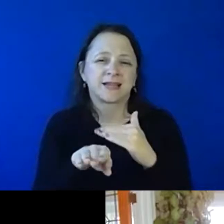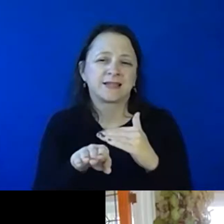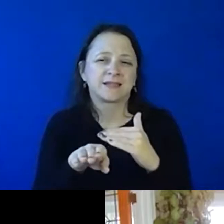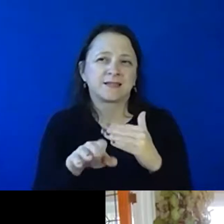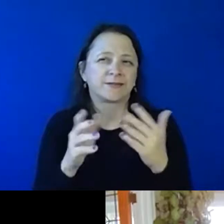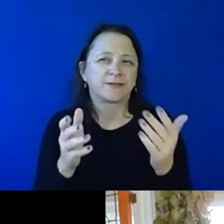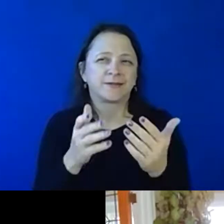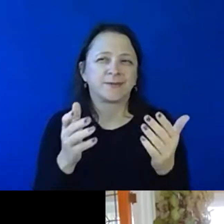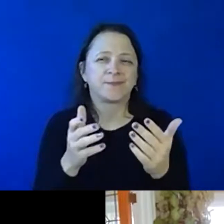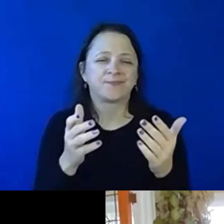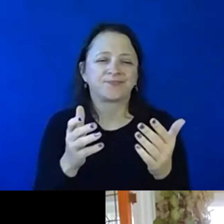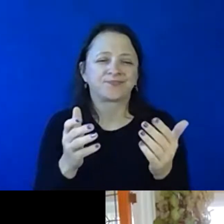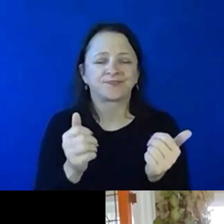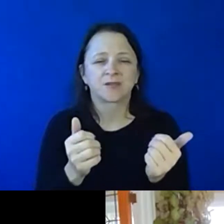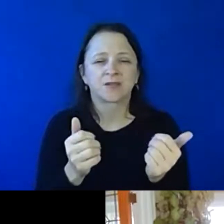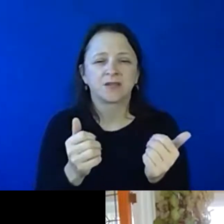of